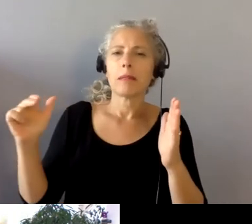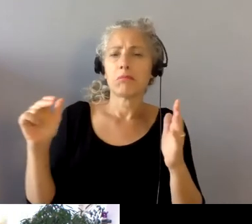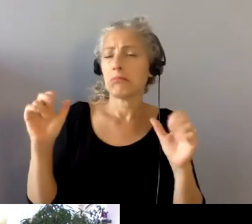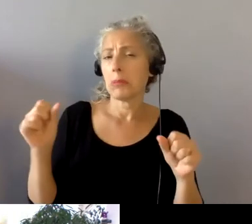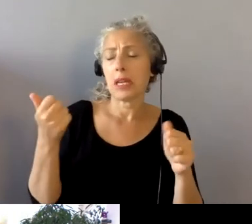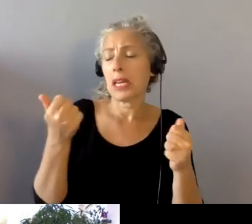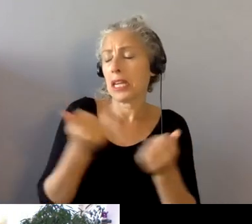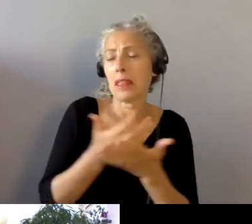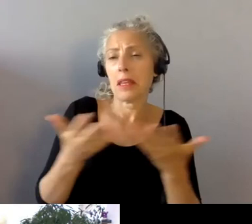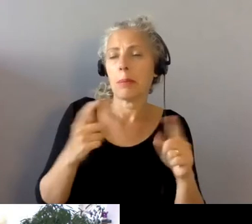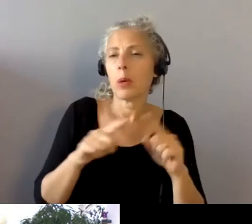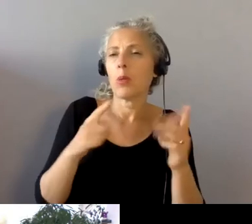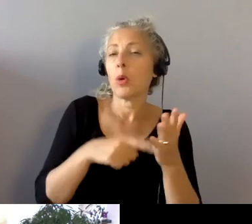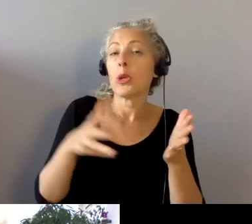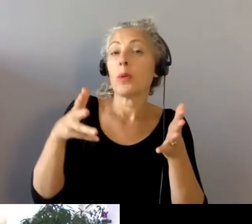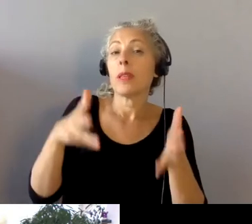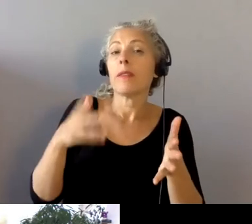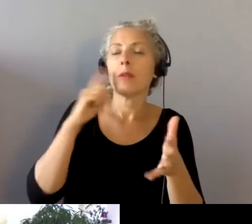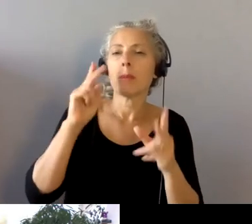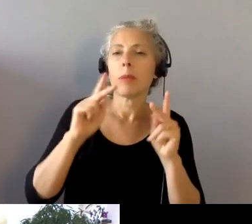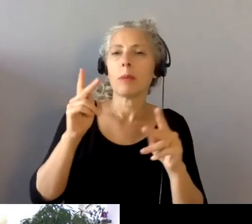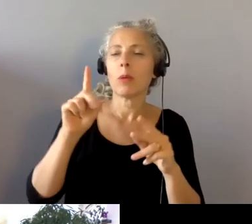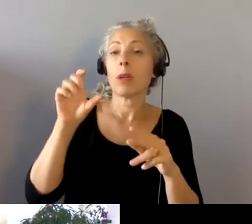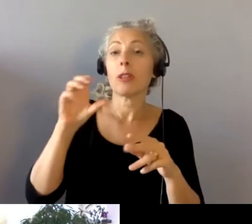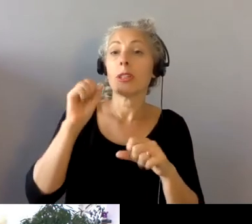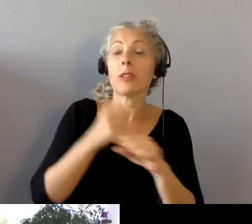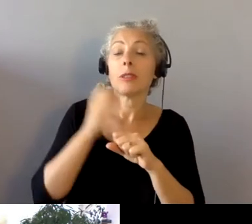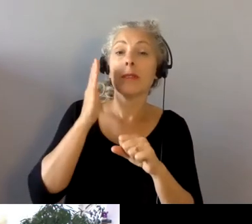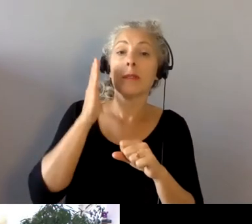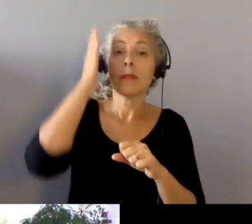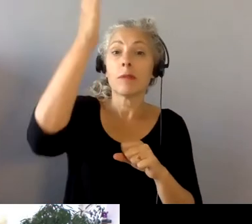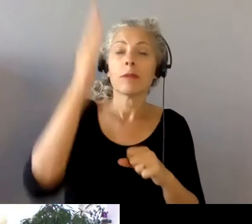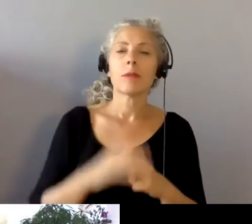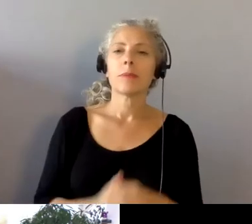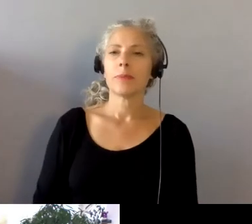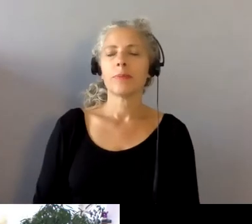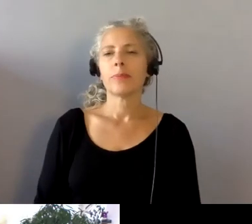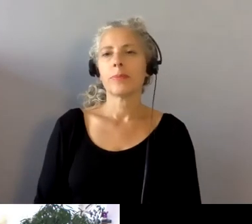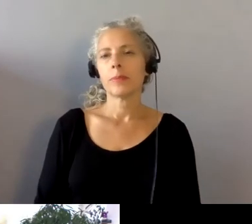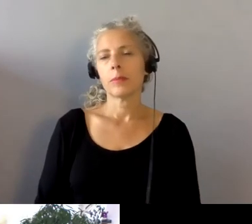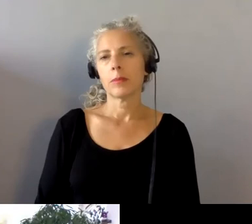it can be other things, for folks who 100 years from now are going to be looking through an archive.